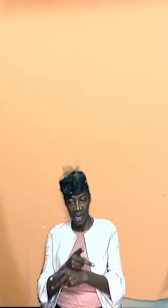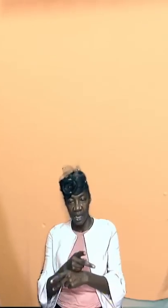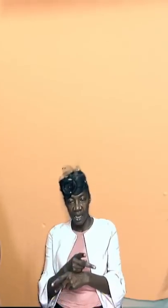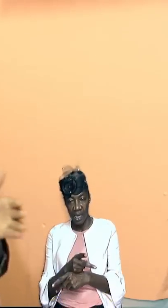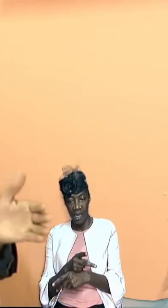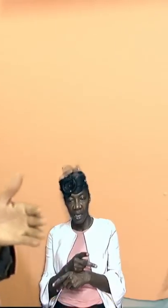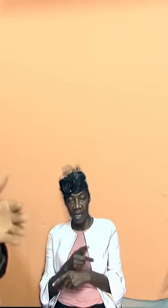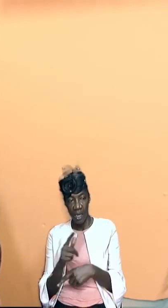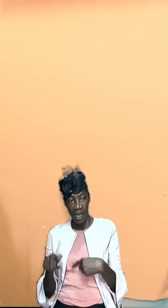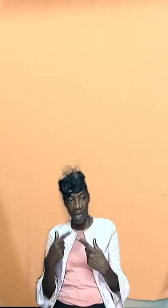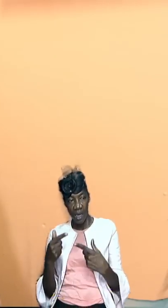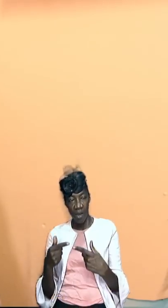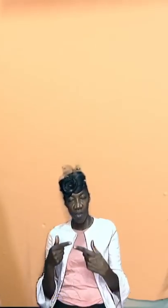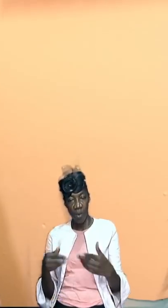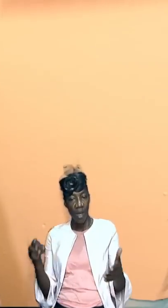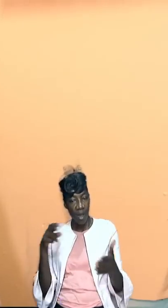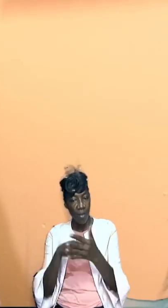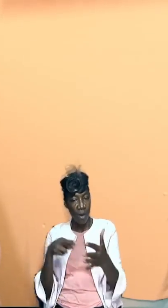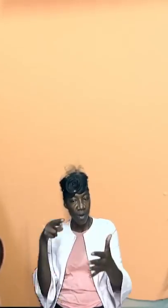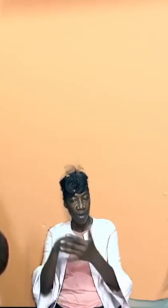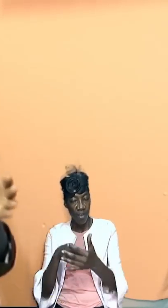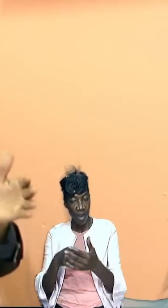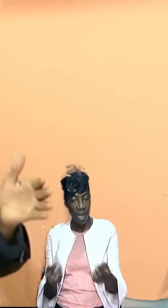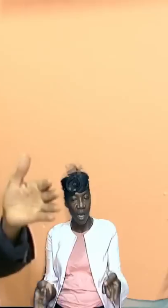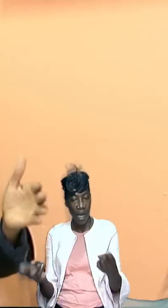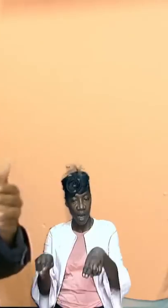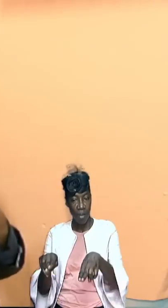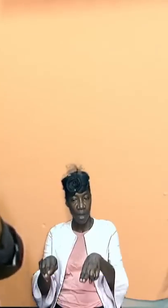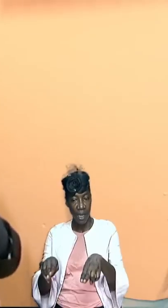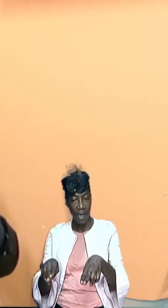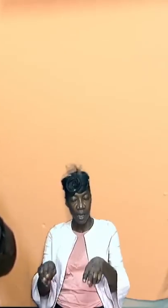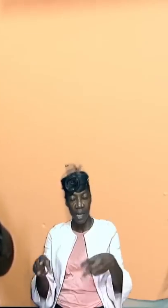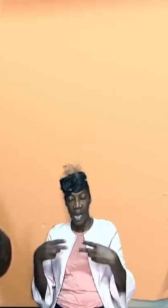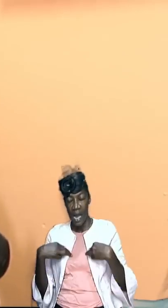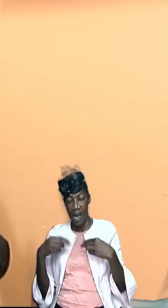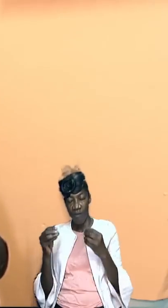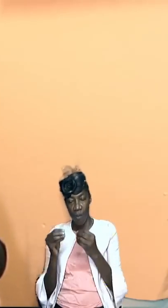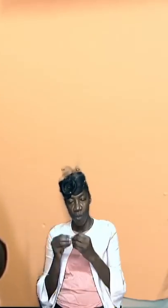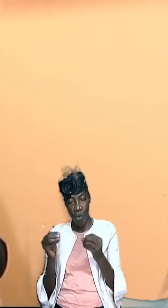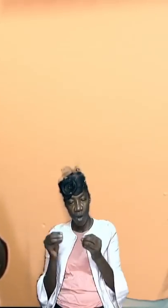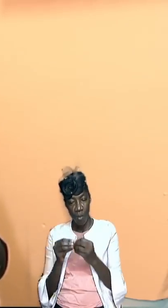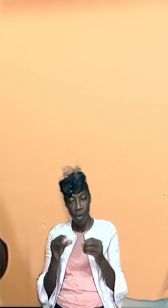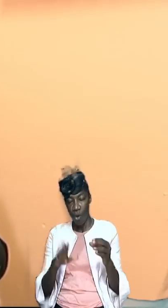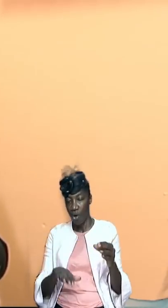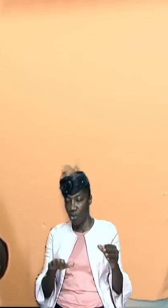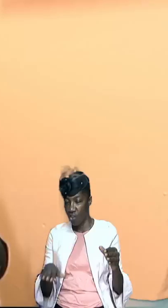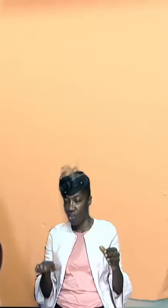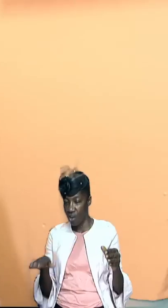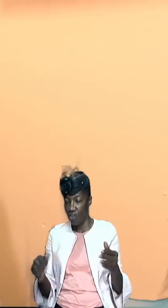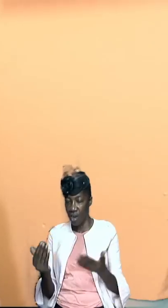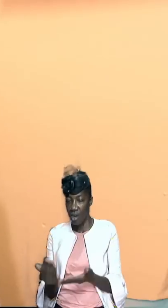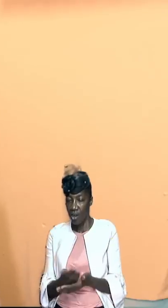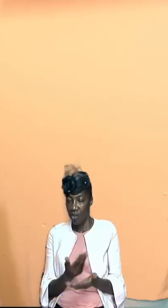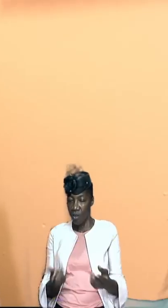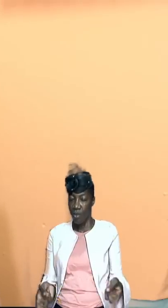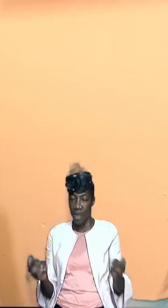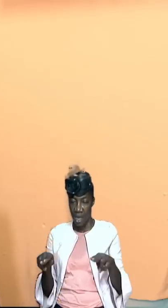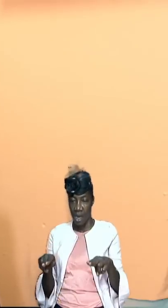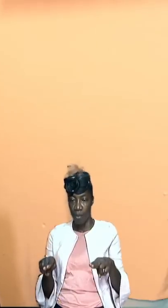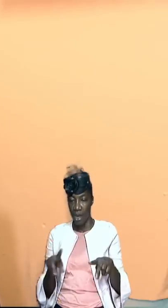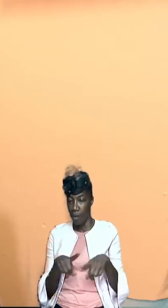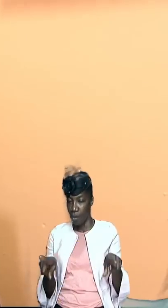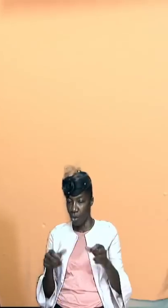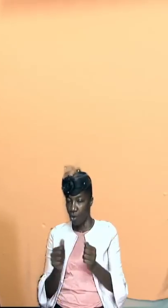as the reproduction takes place and they are having more and more children, something was happening, but guess what? They were